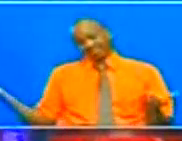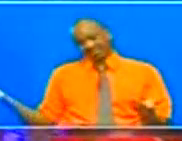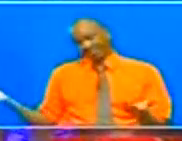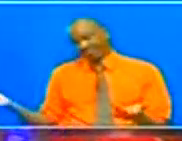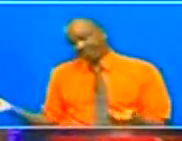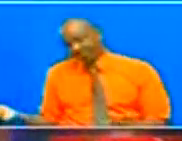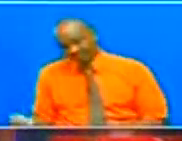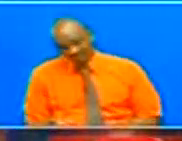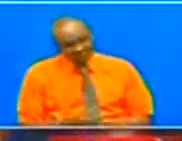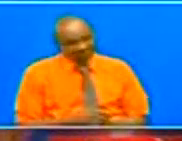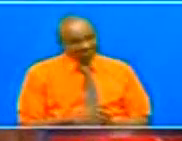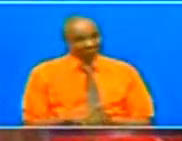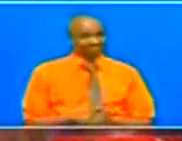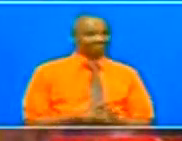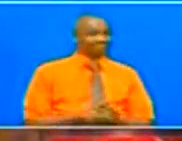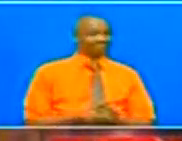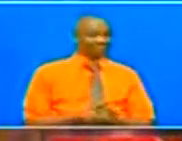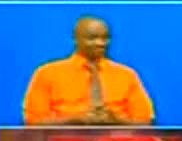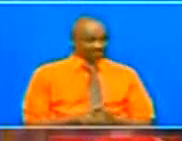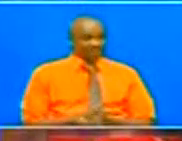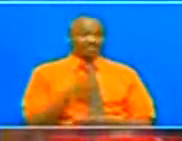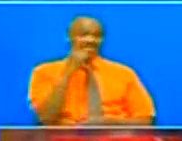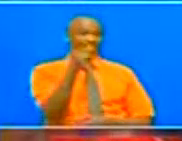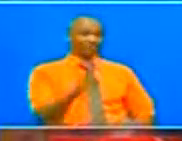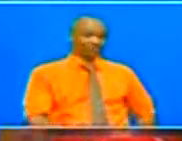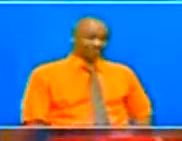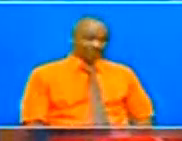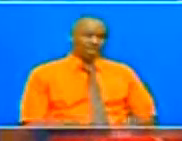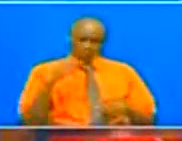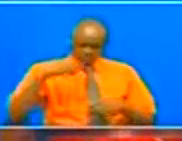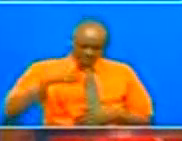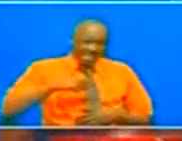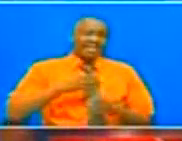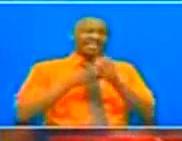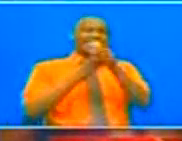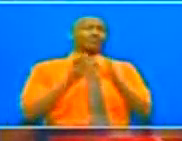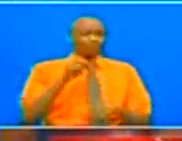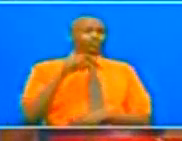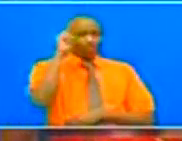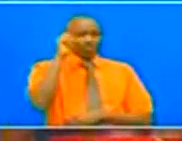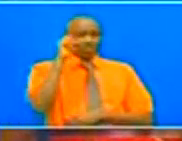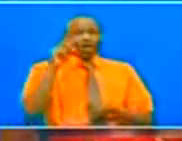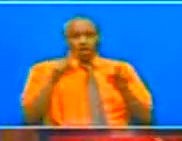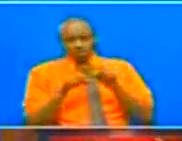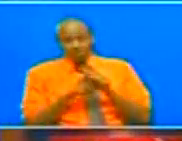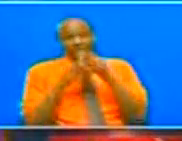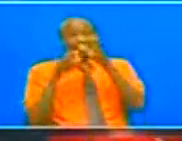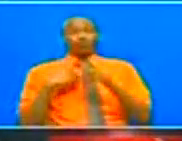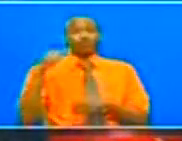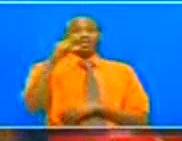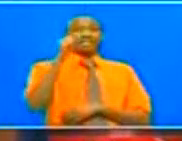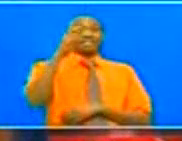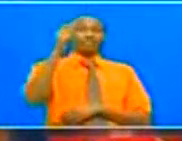I told you, we are leaders of the North, just like the leaders of Gitonga, the leaders